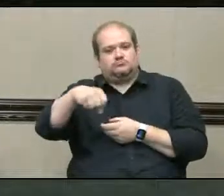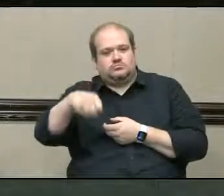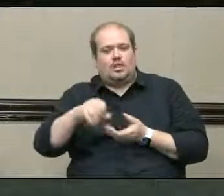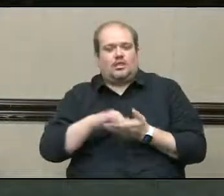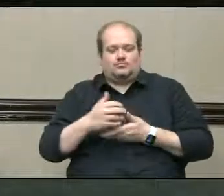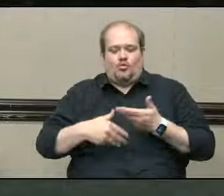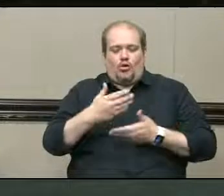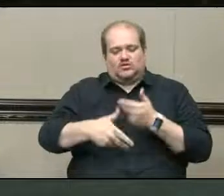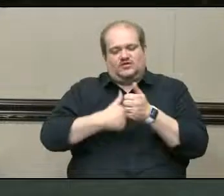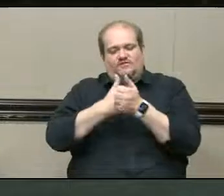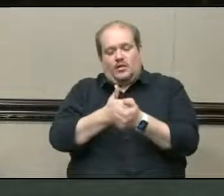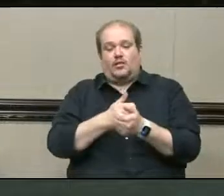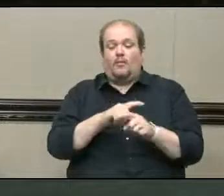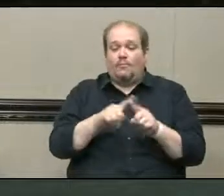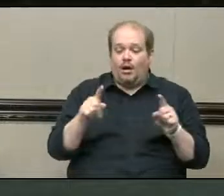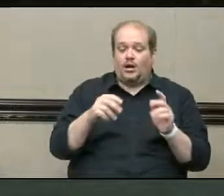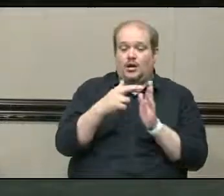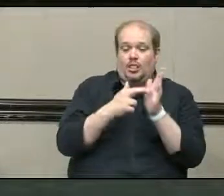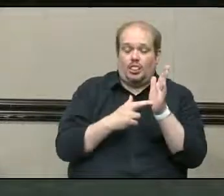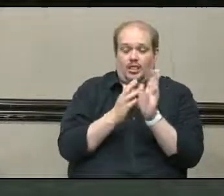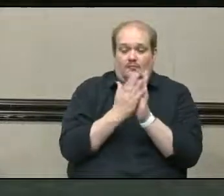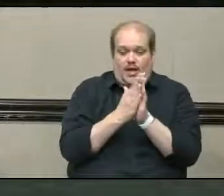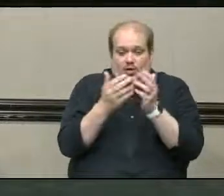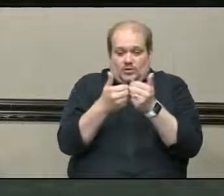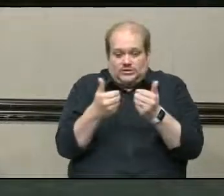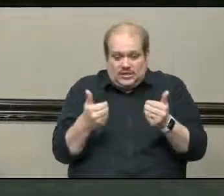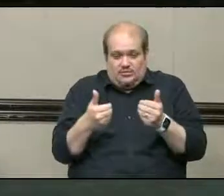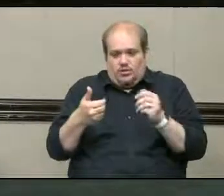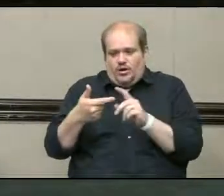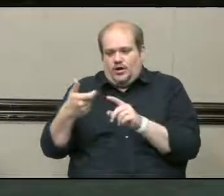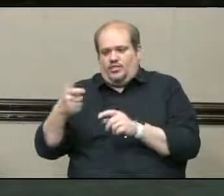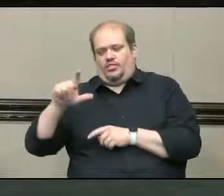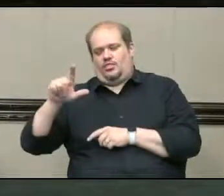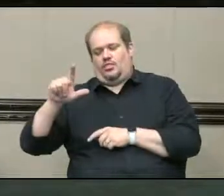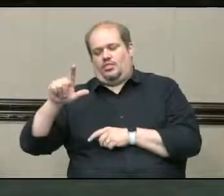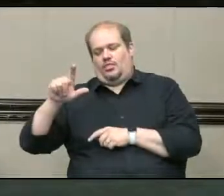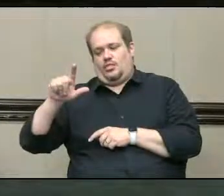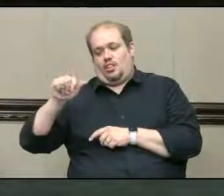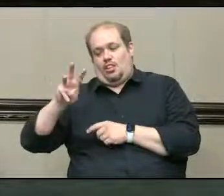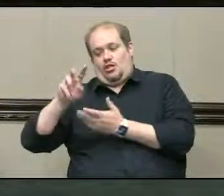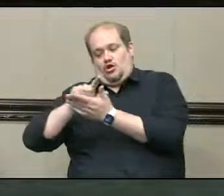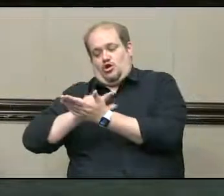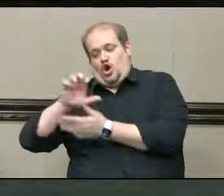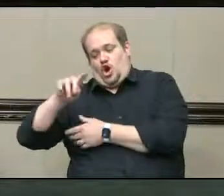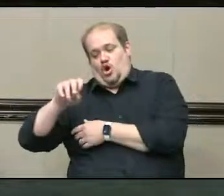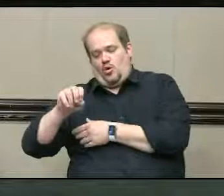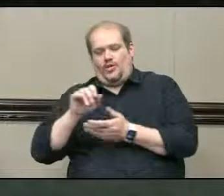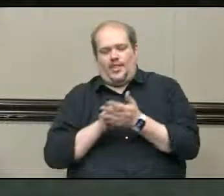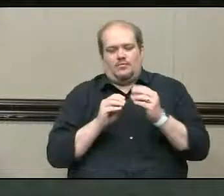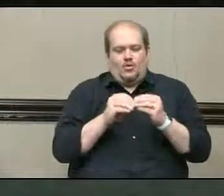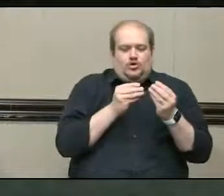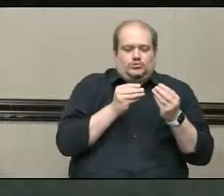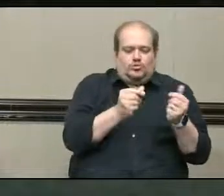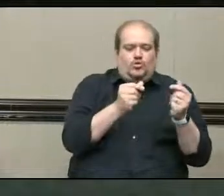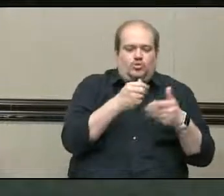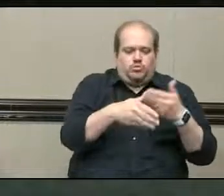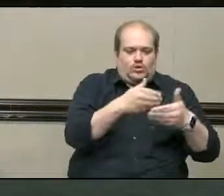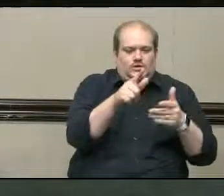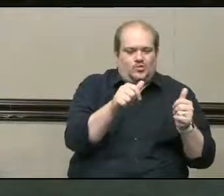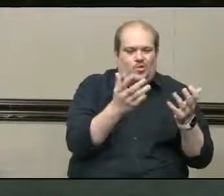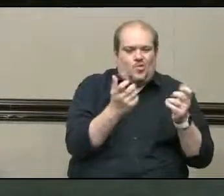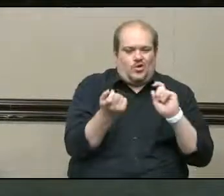that process, but by having it in a manual that's separated out from the code, it makes it a more streamlined process, and we do want to make adjustments to